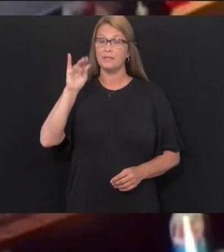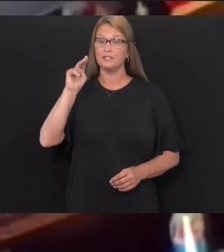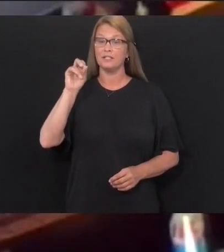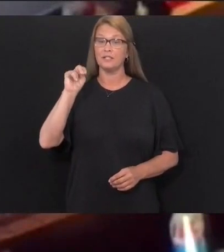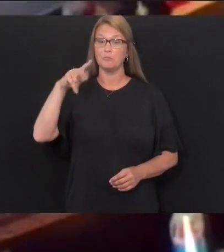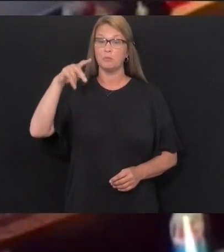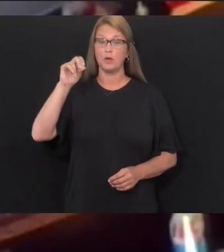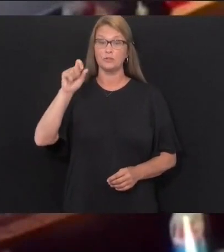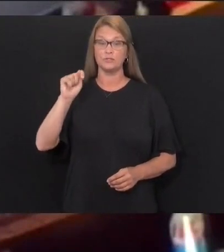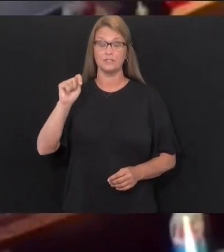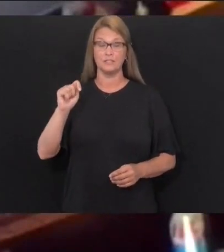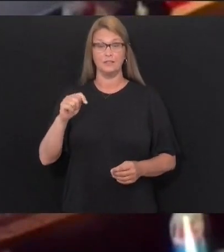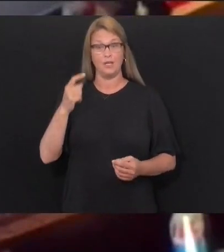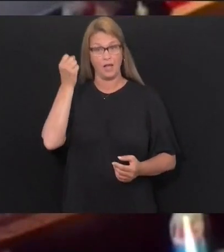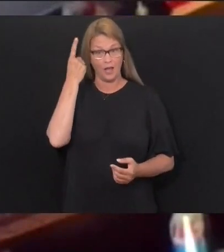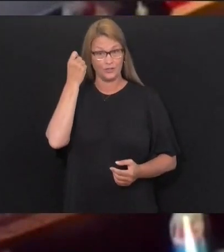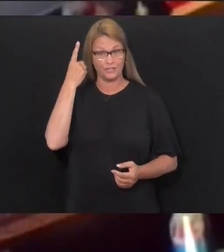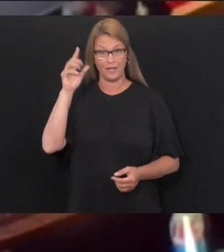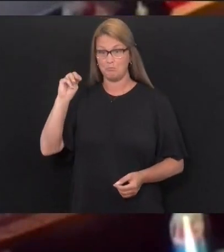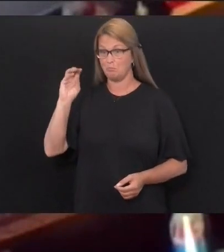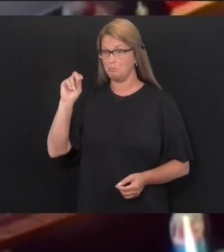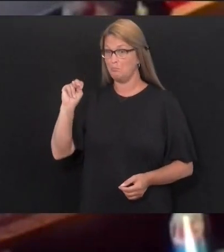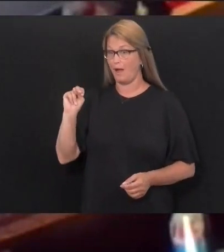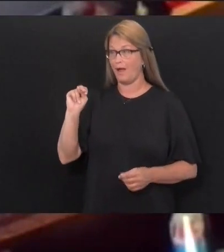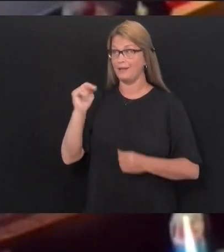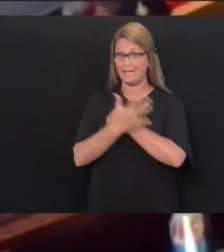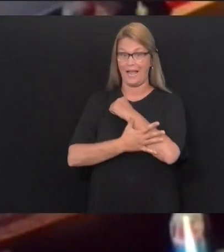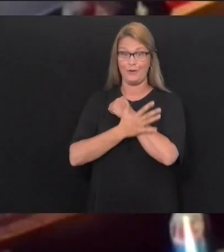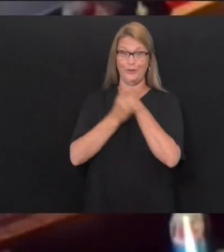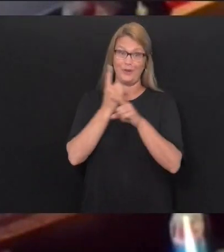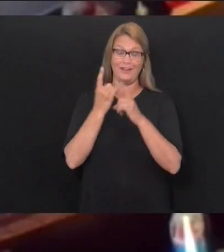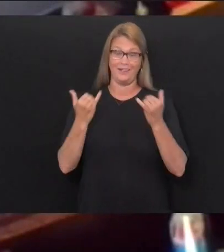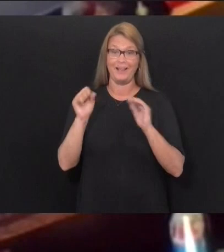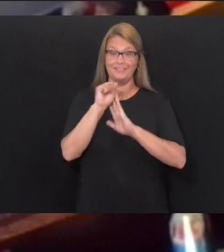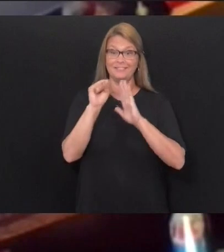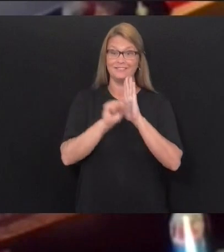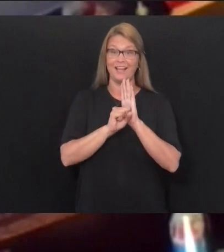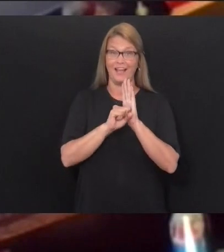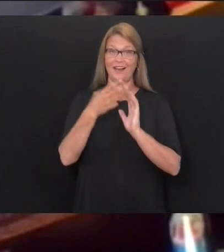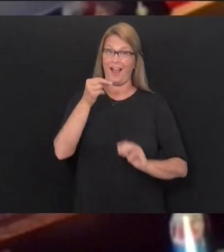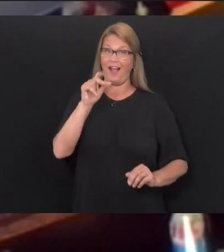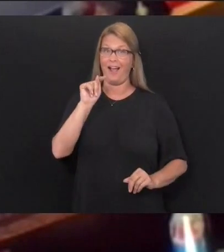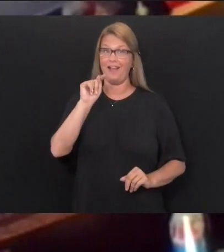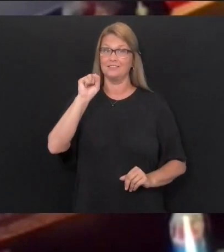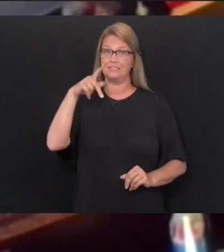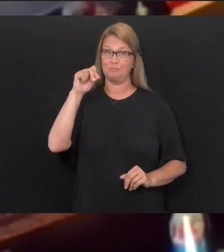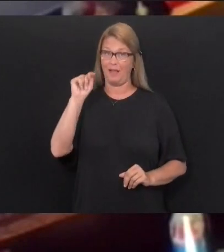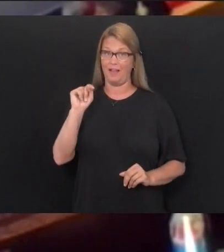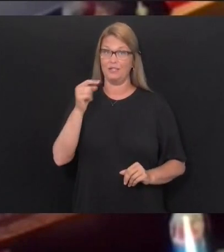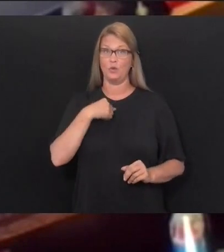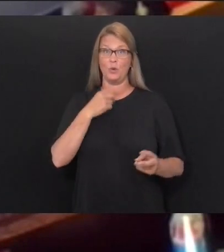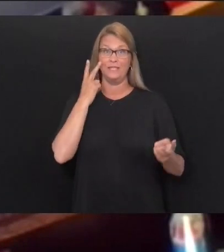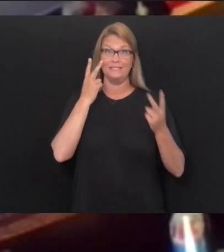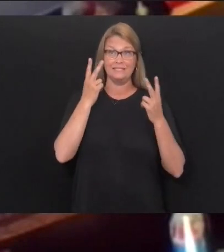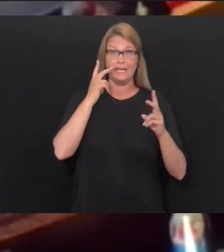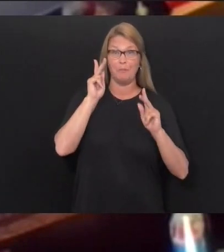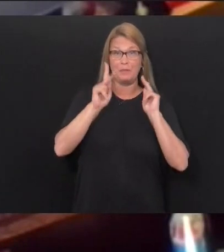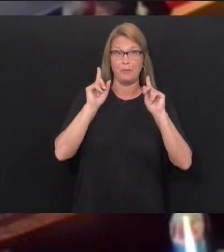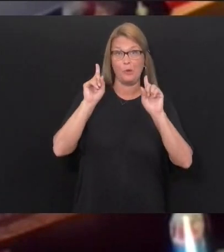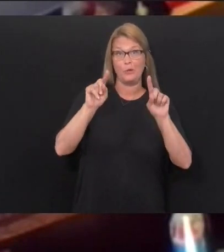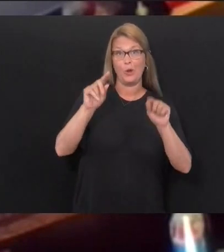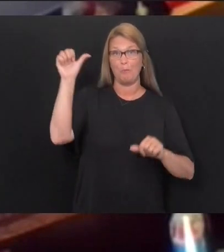job. That's my job. You and I both know just this. I welcome all the input in the world, but calling